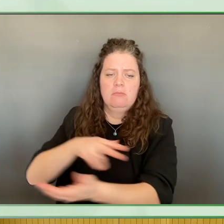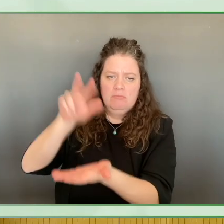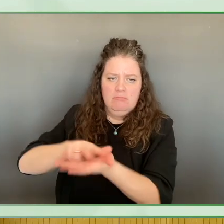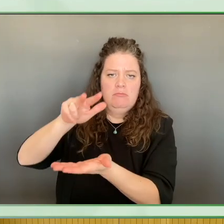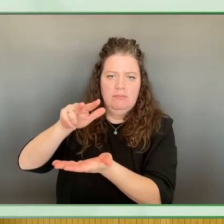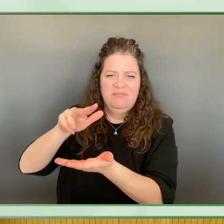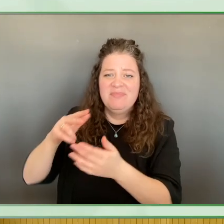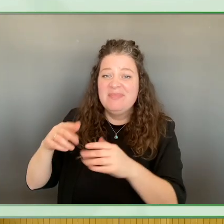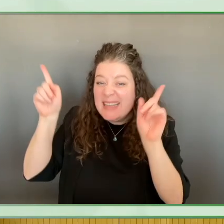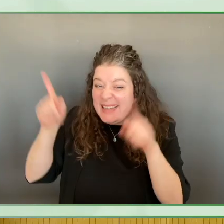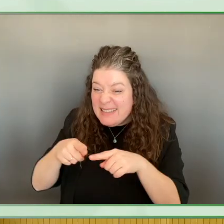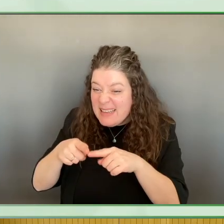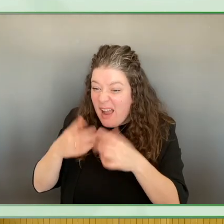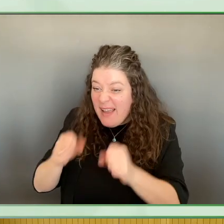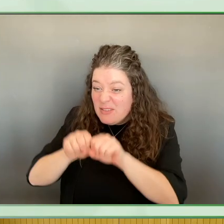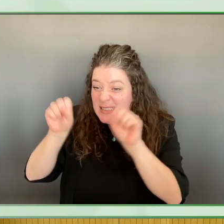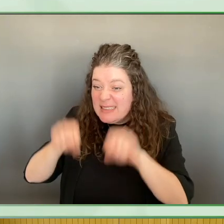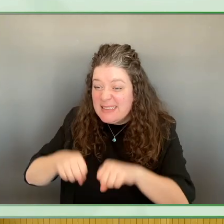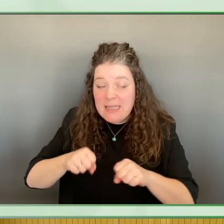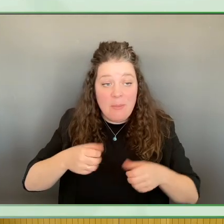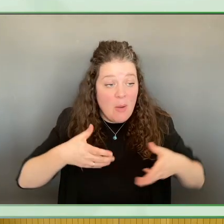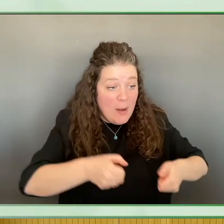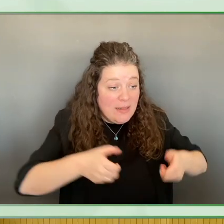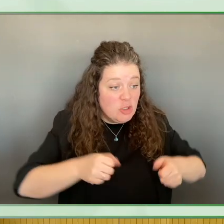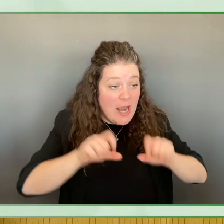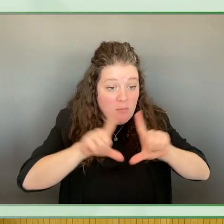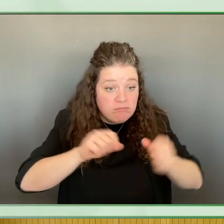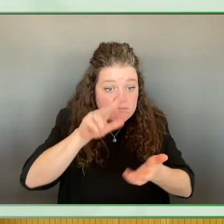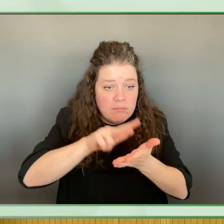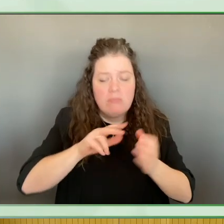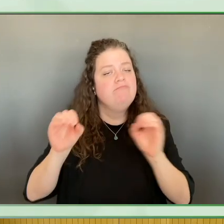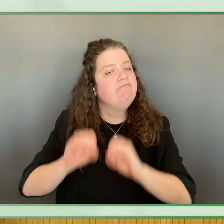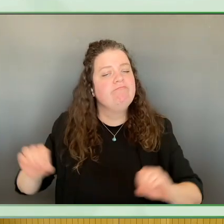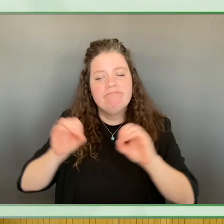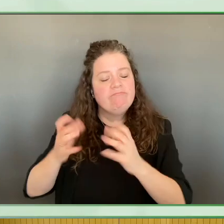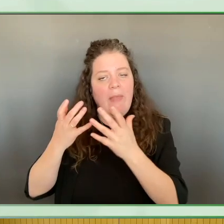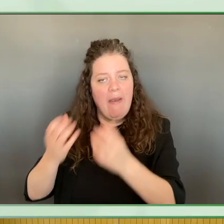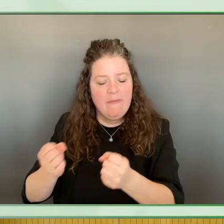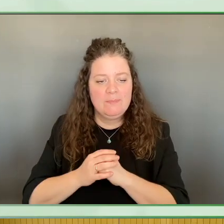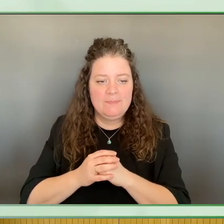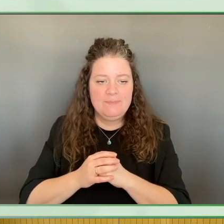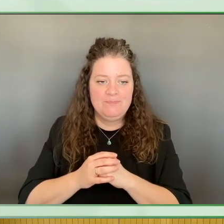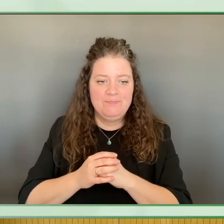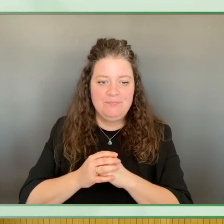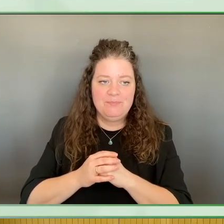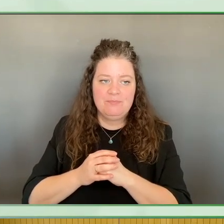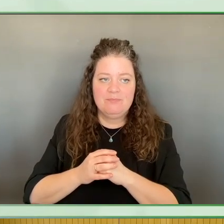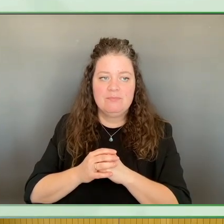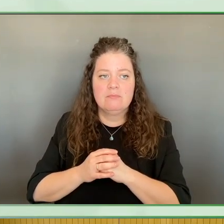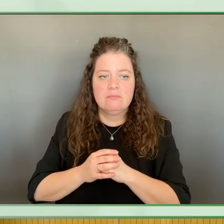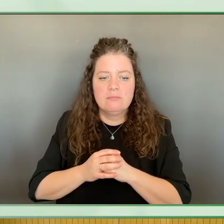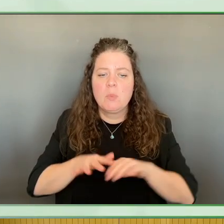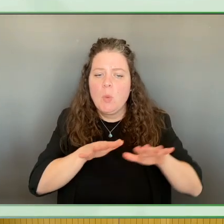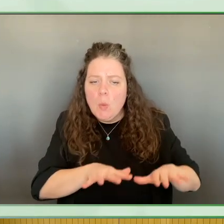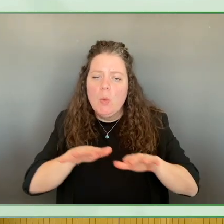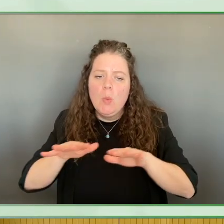wheelchairs. Next page. And then very intently, we started with small batch manufacturing, even if there